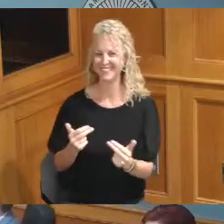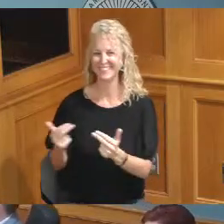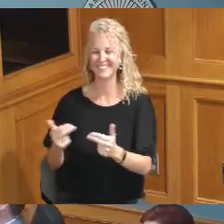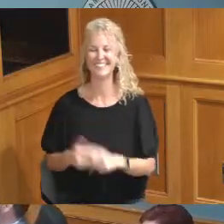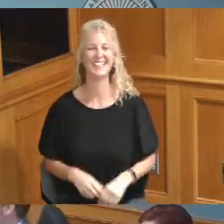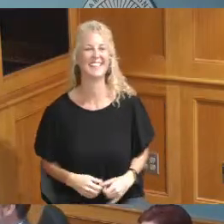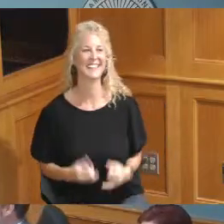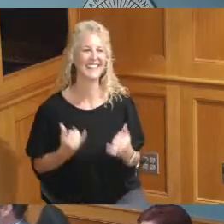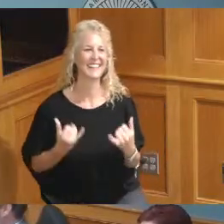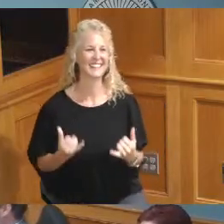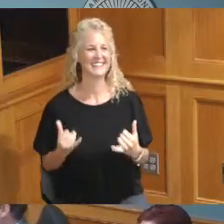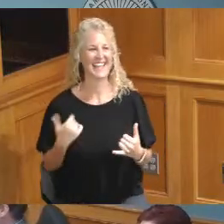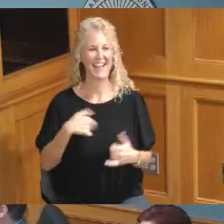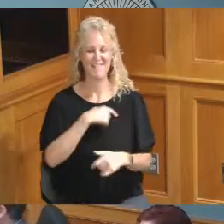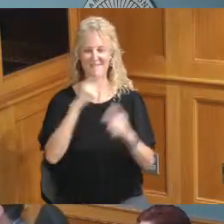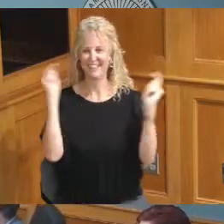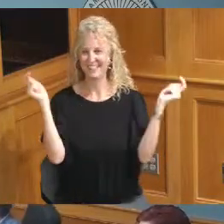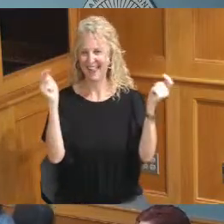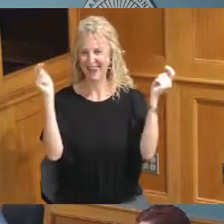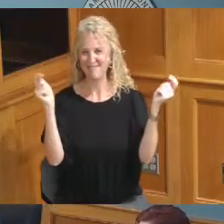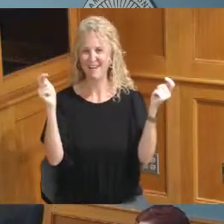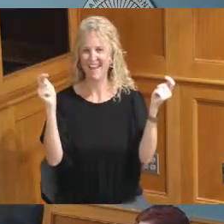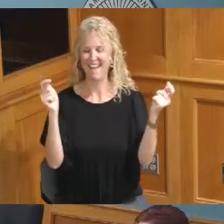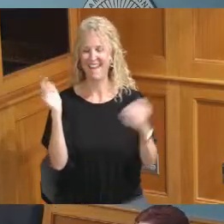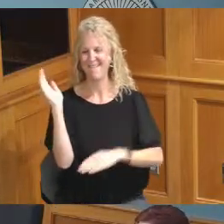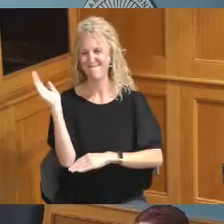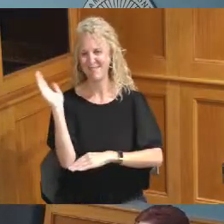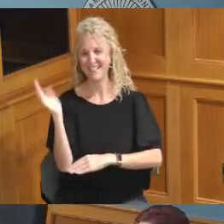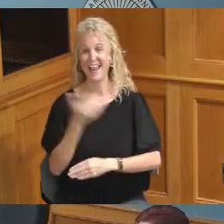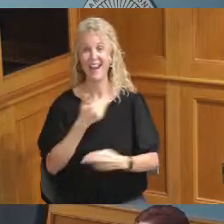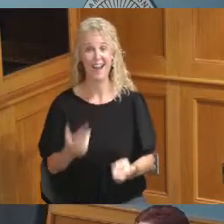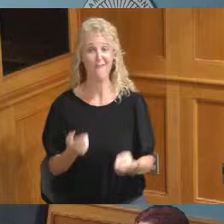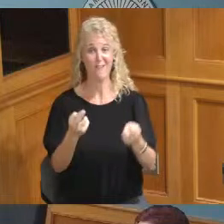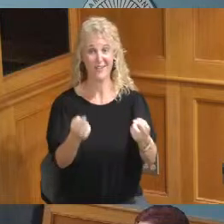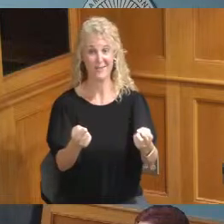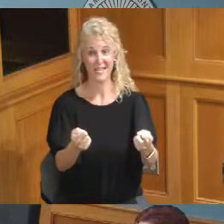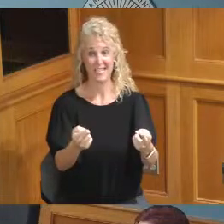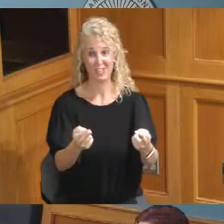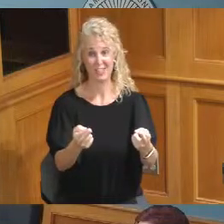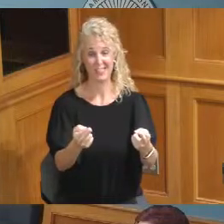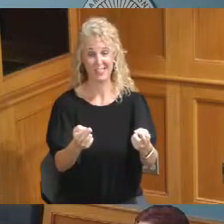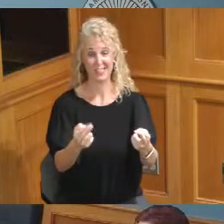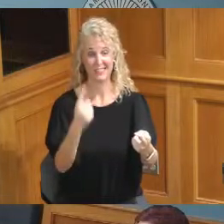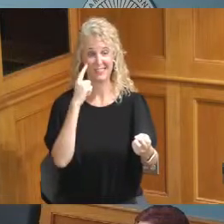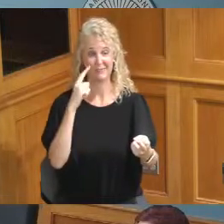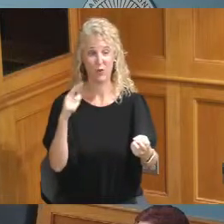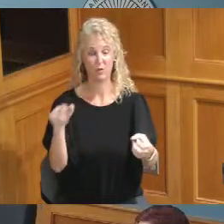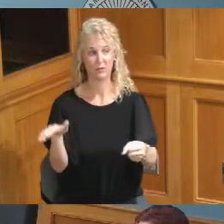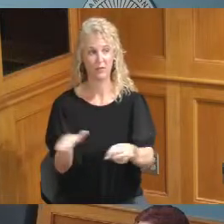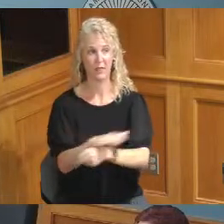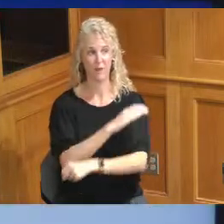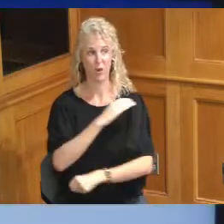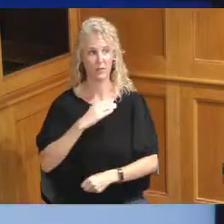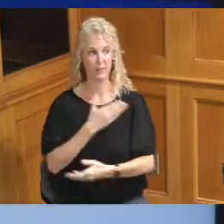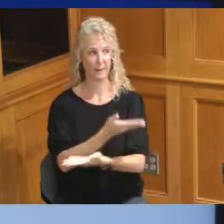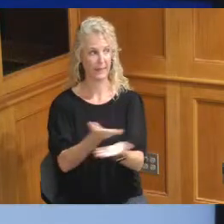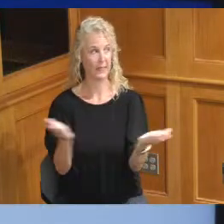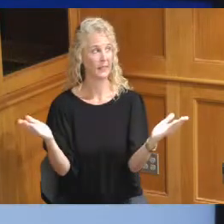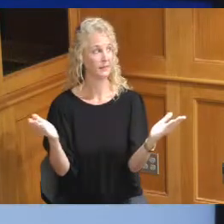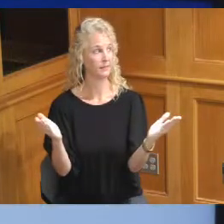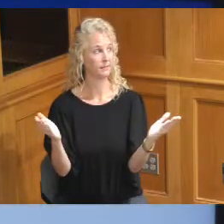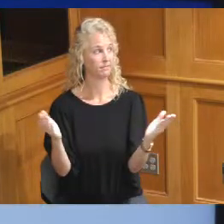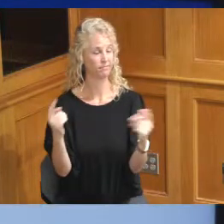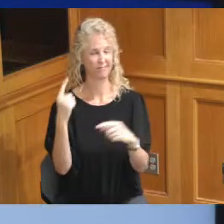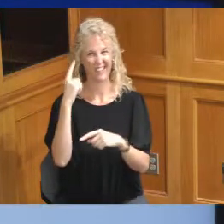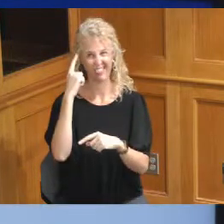here today to present our recommendation for the full committee. We came to you all about